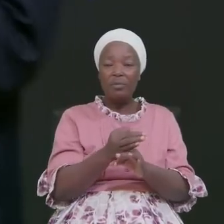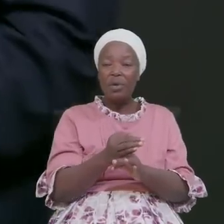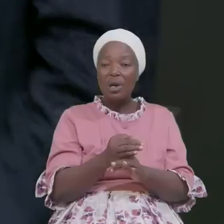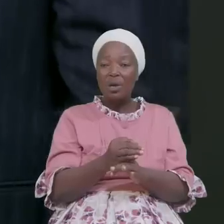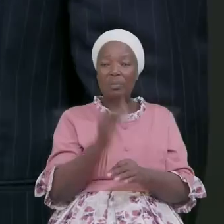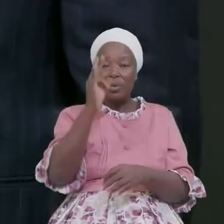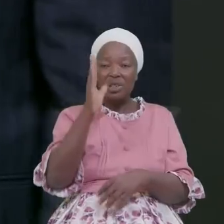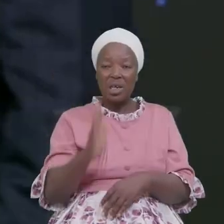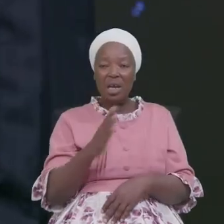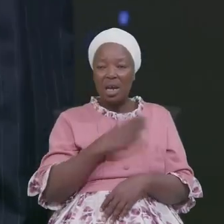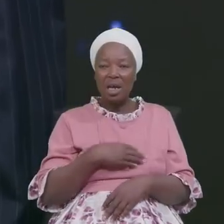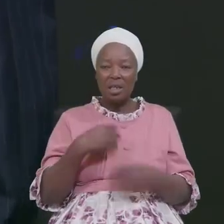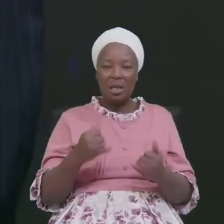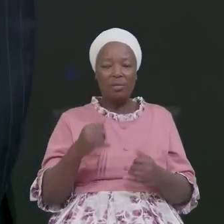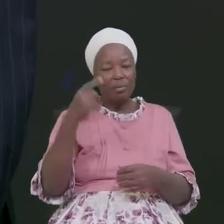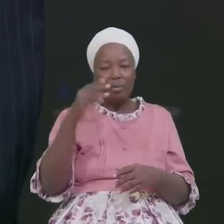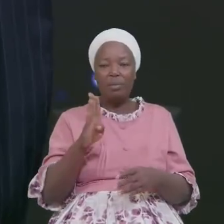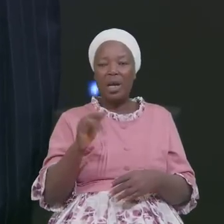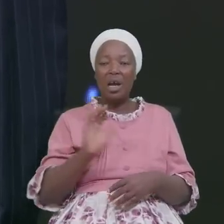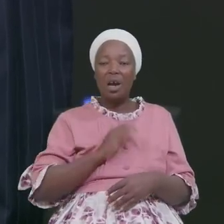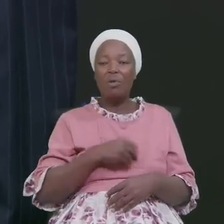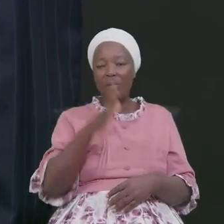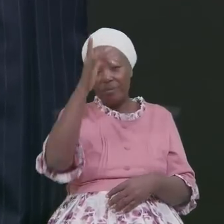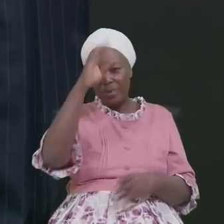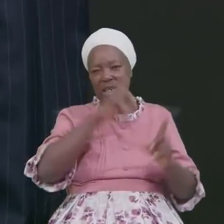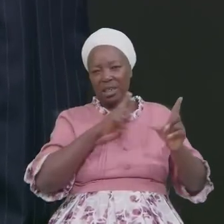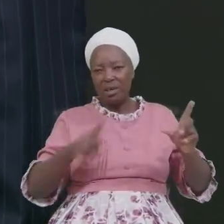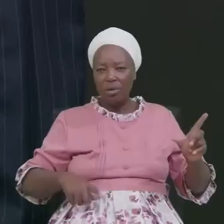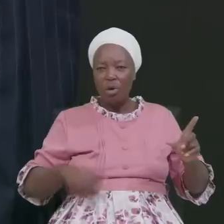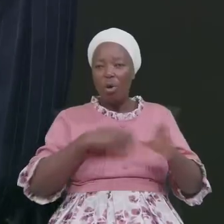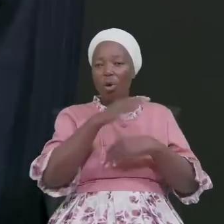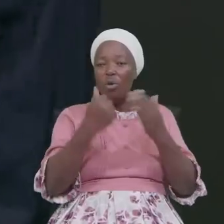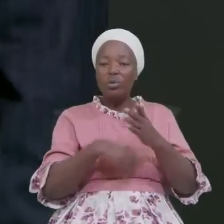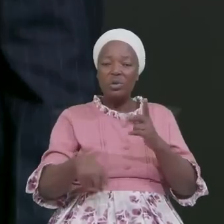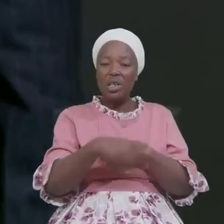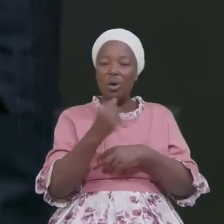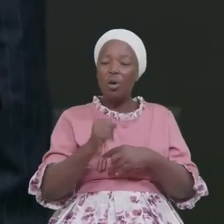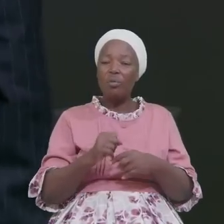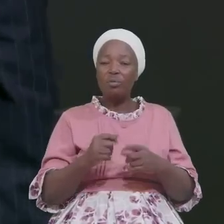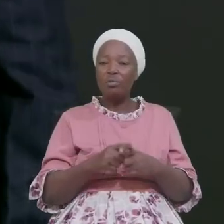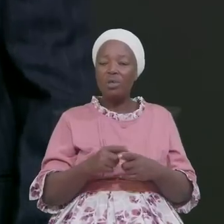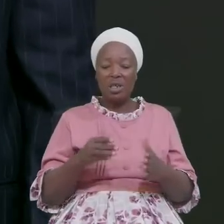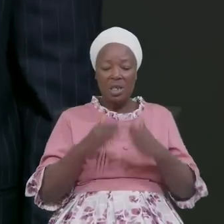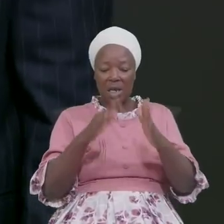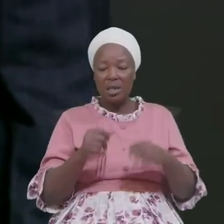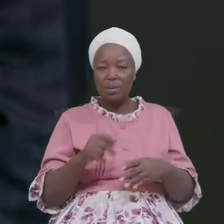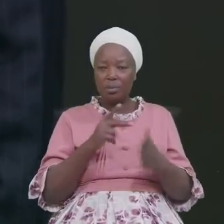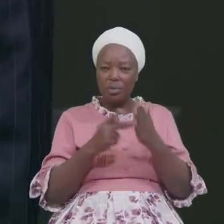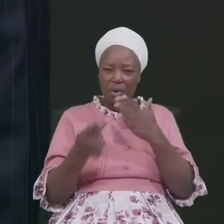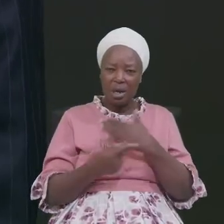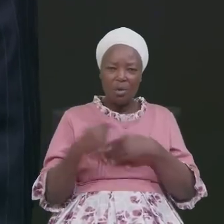self all those days of the Congress. And we finished the